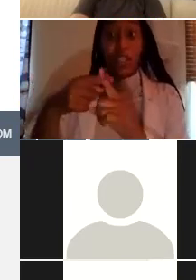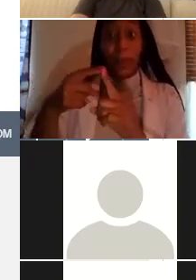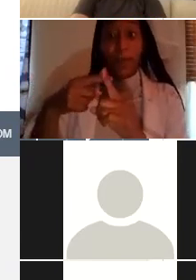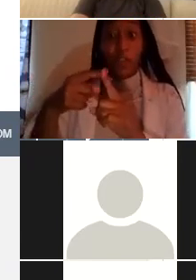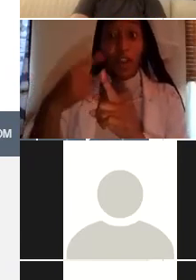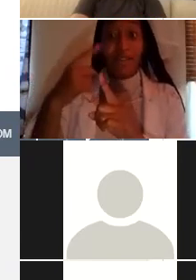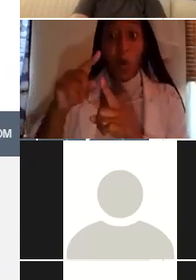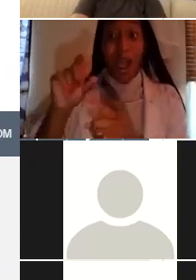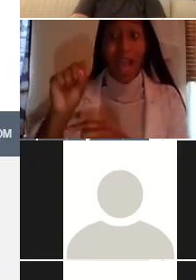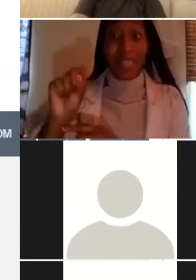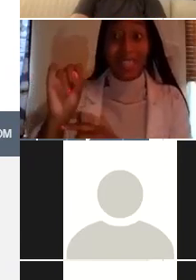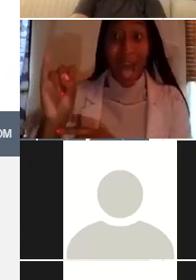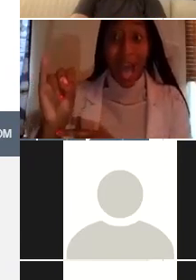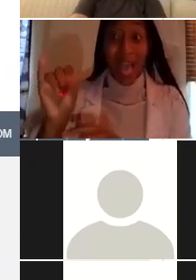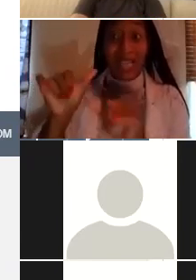So